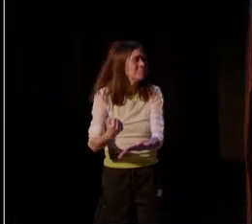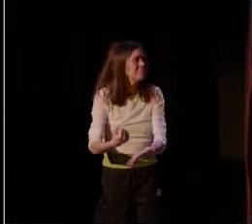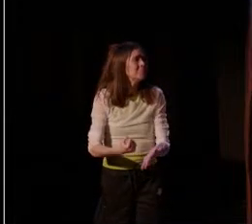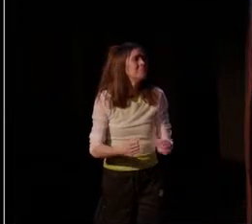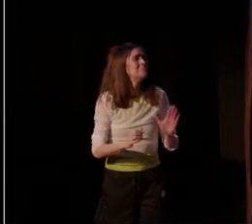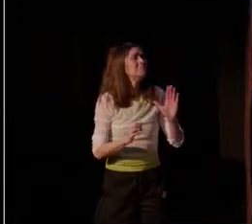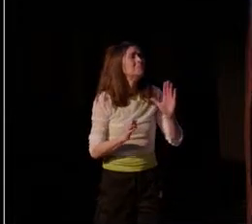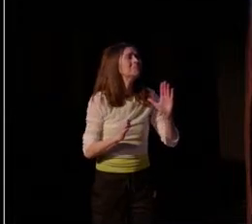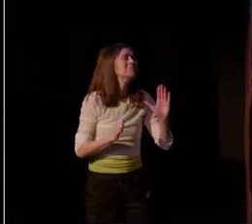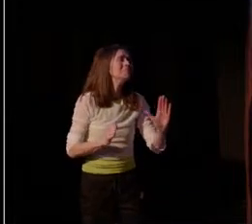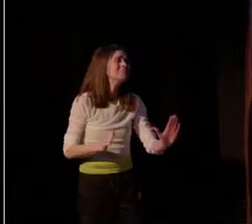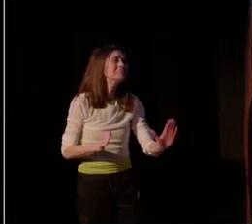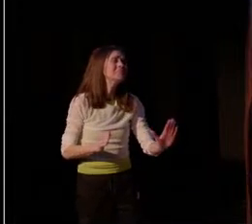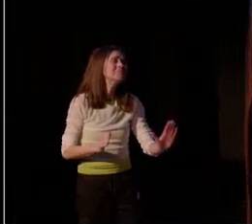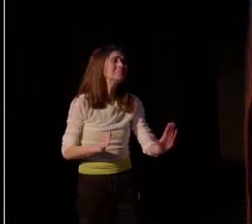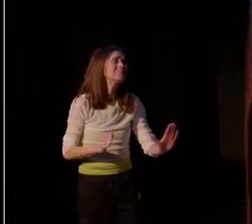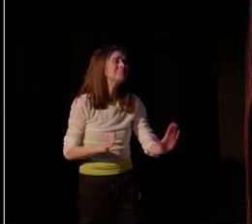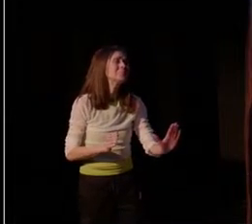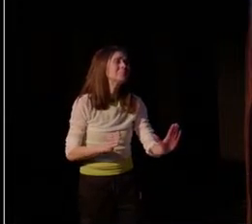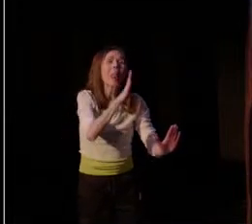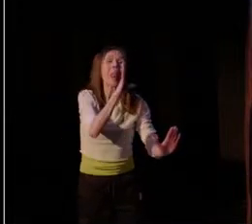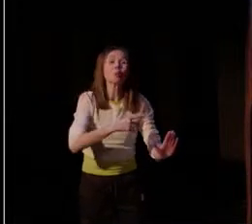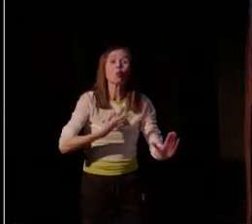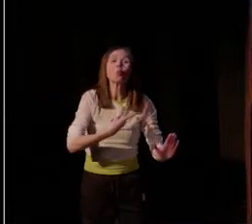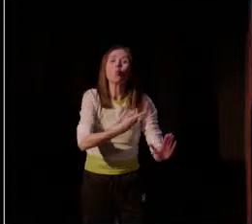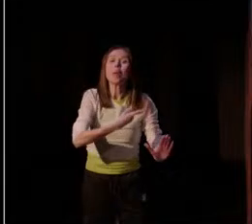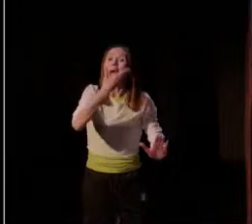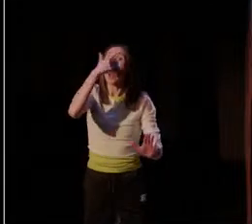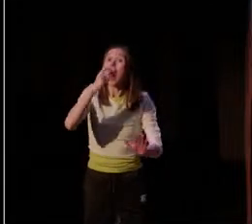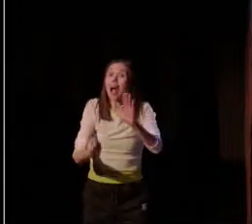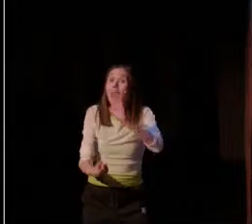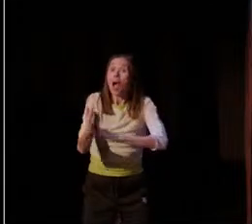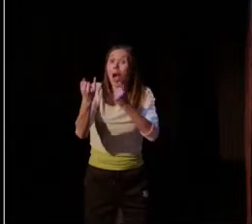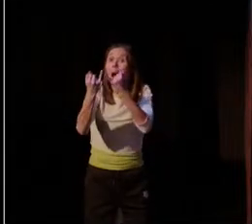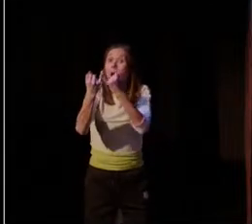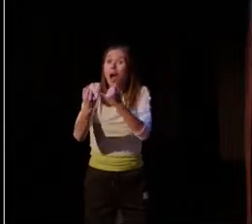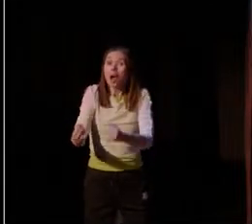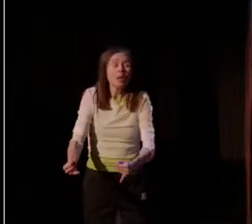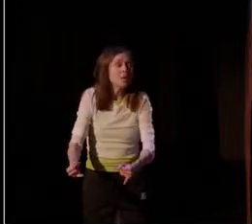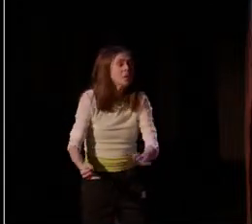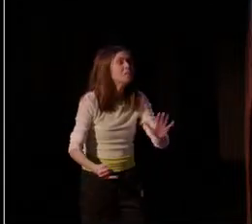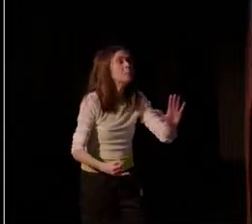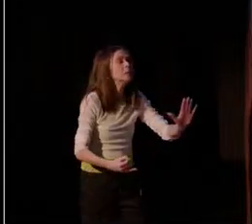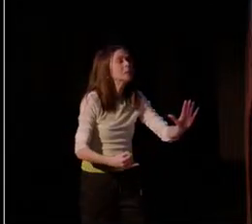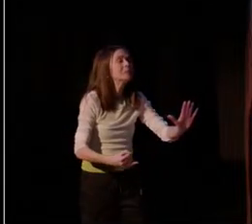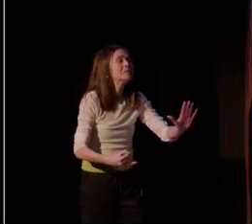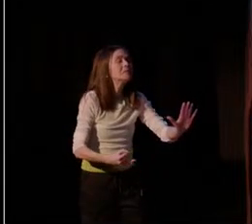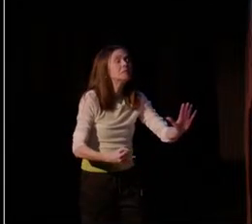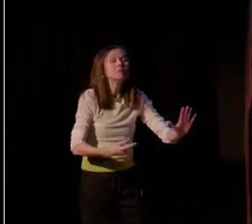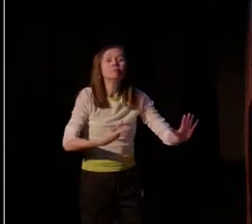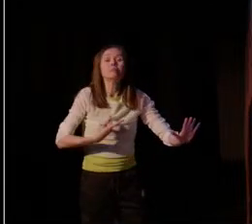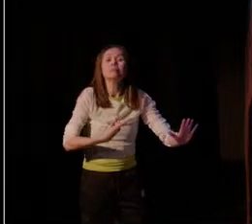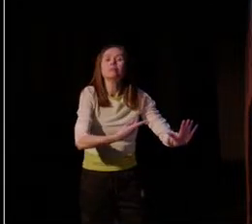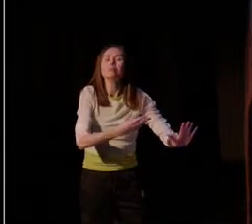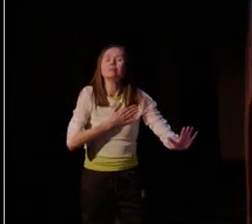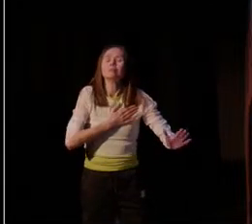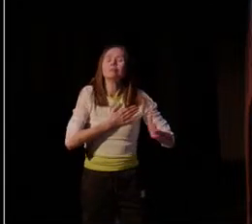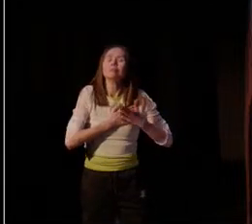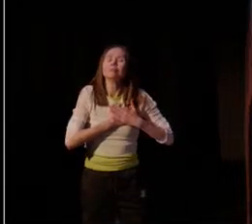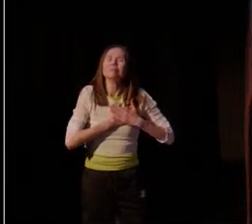Though fortune is our stubborn enemy and chases us with my father, it has no sway to change our love.